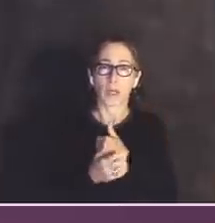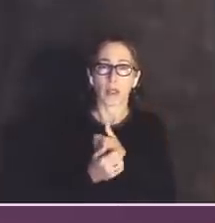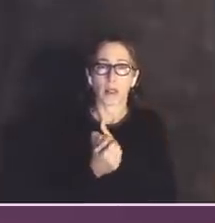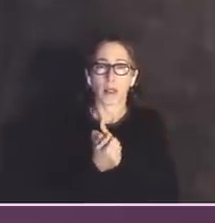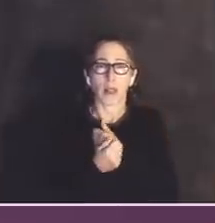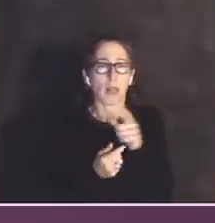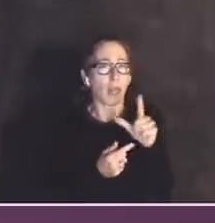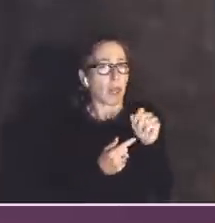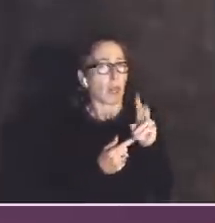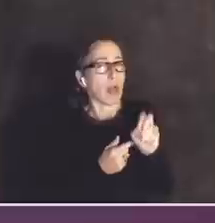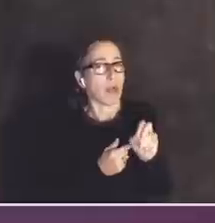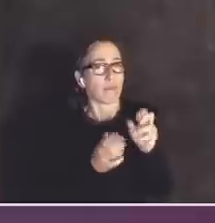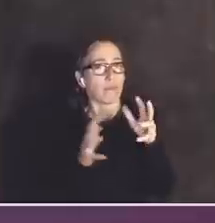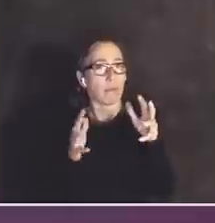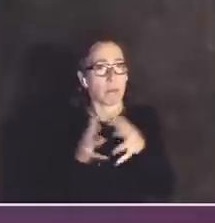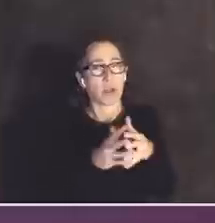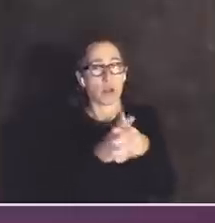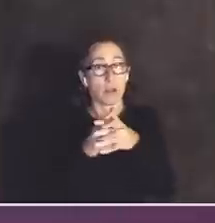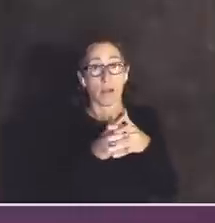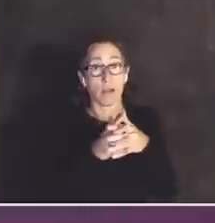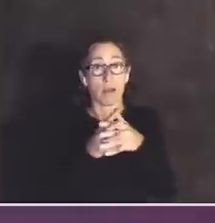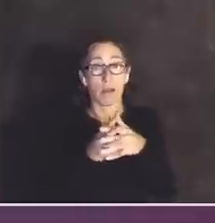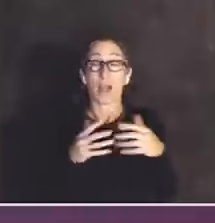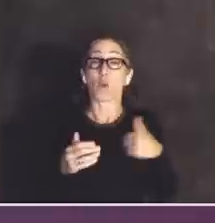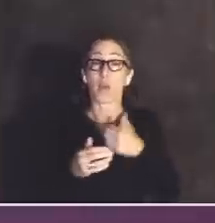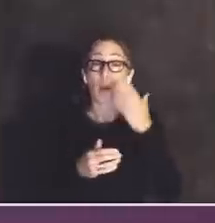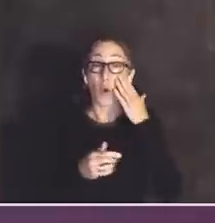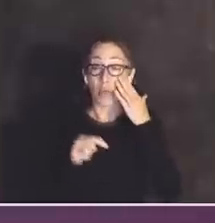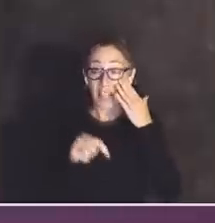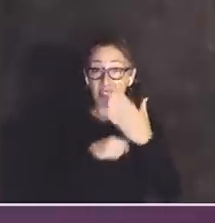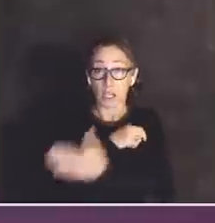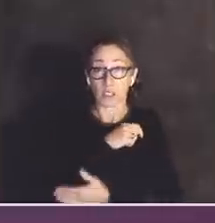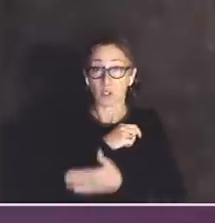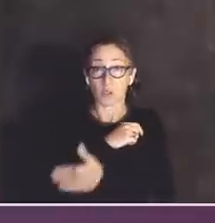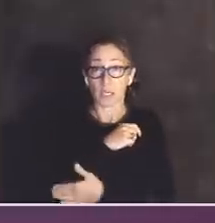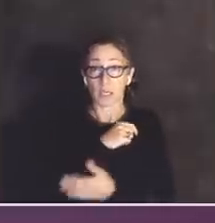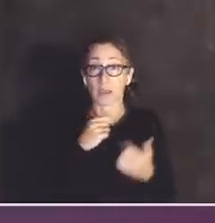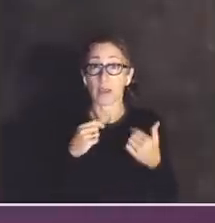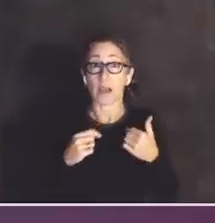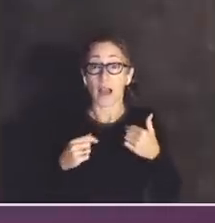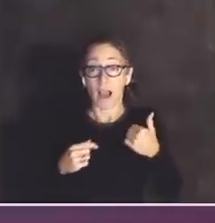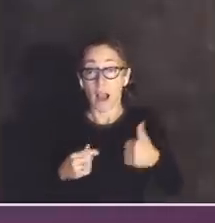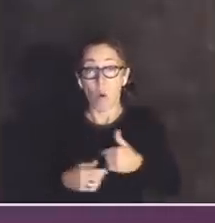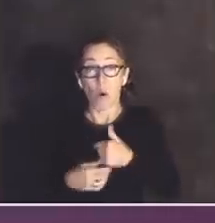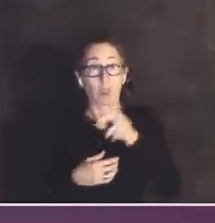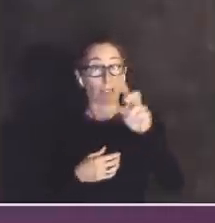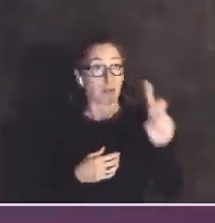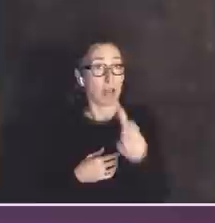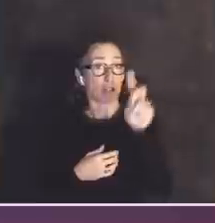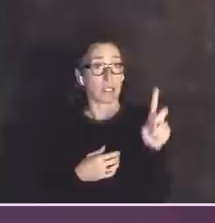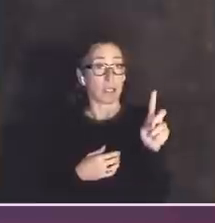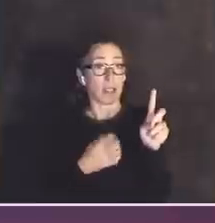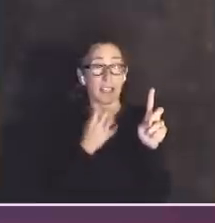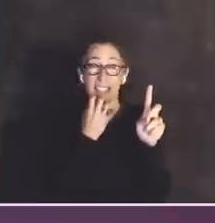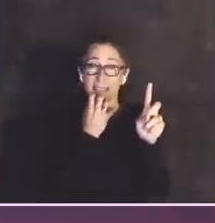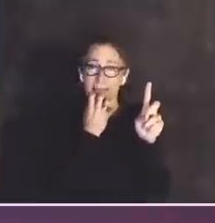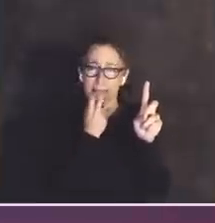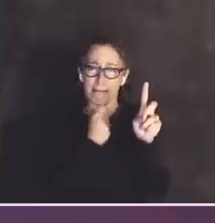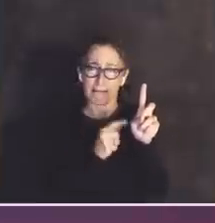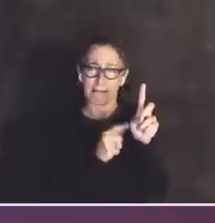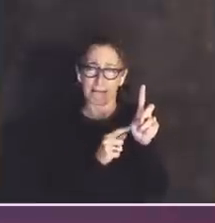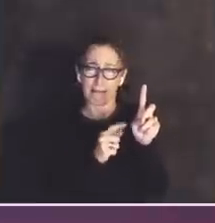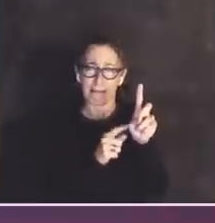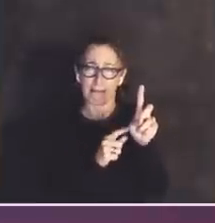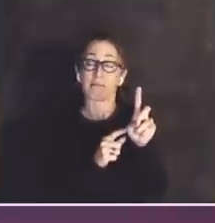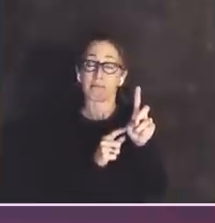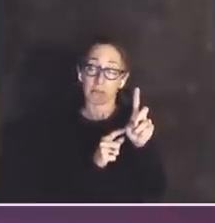we know that this country we love and its democracy that we hold so dear, yes, it has taken a little bit